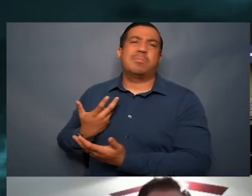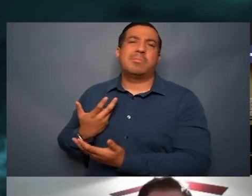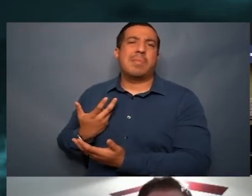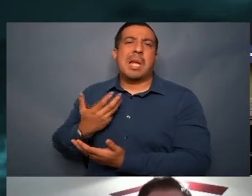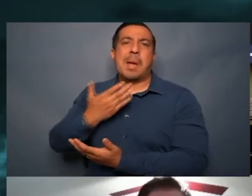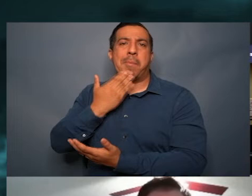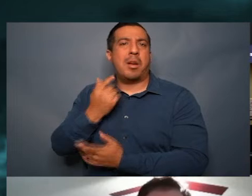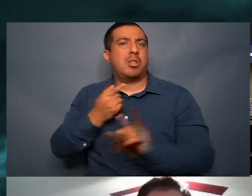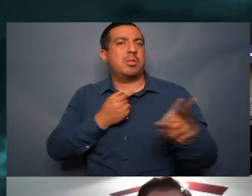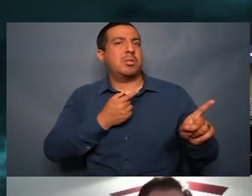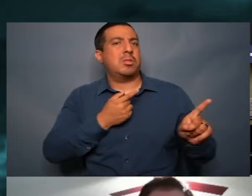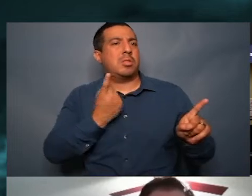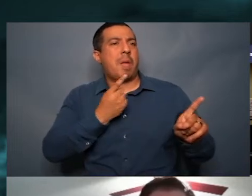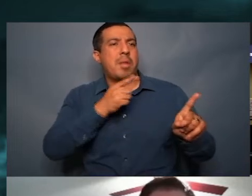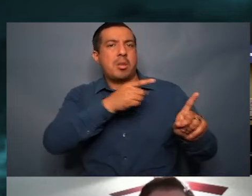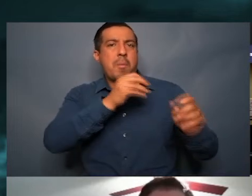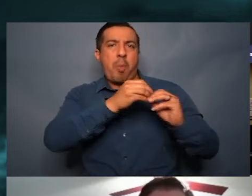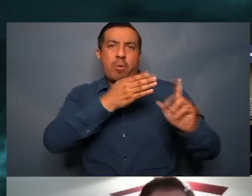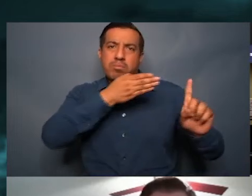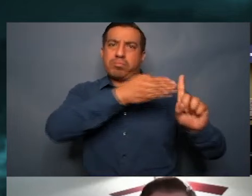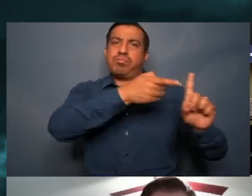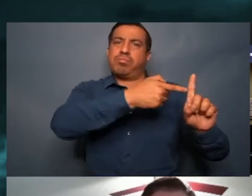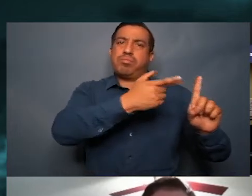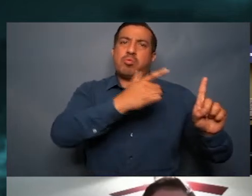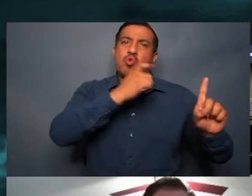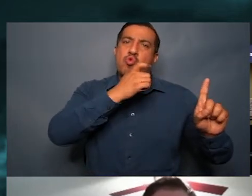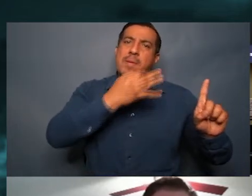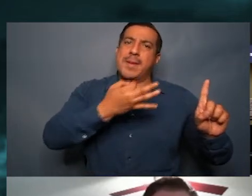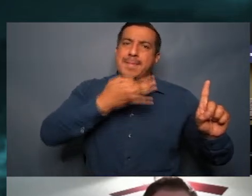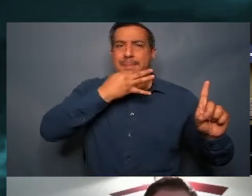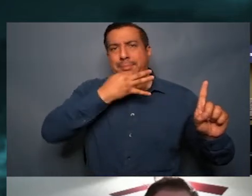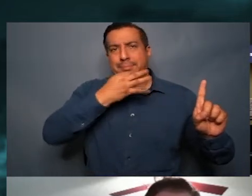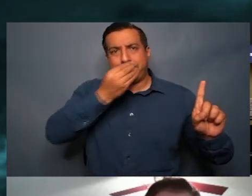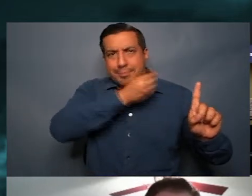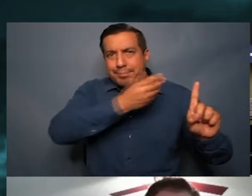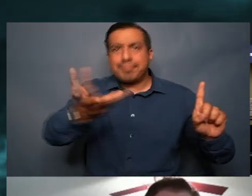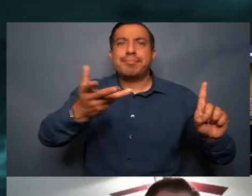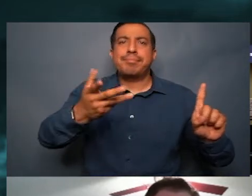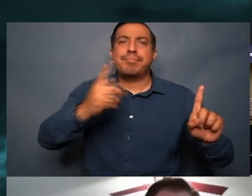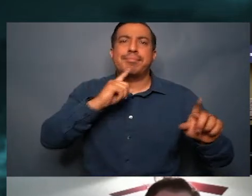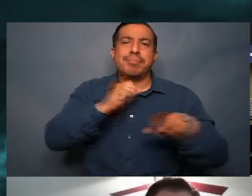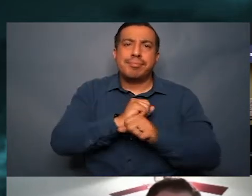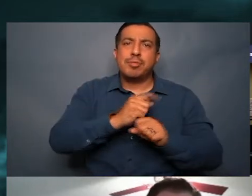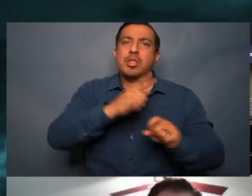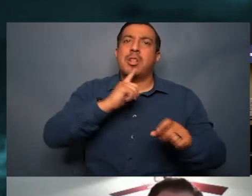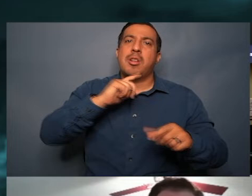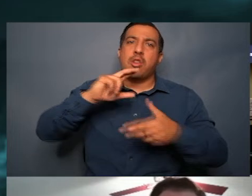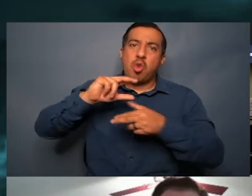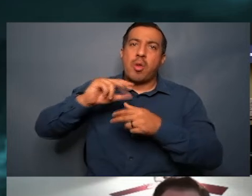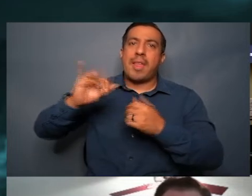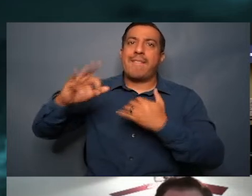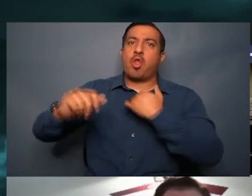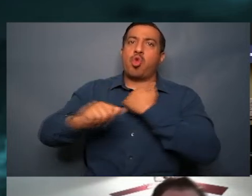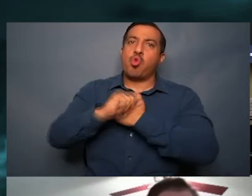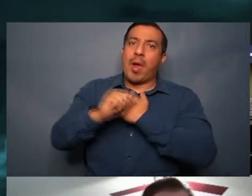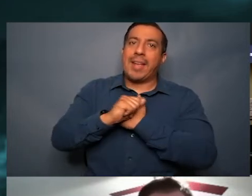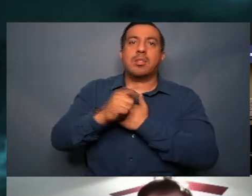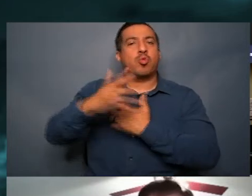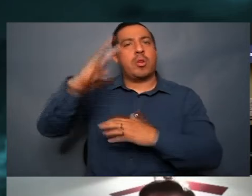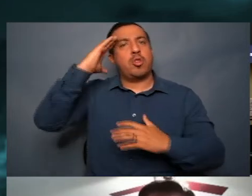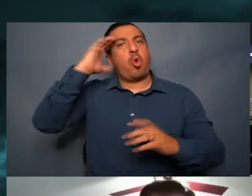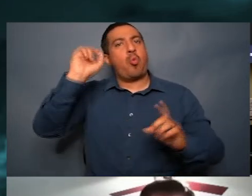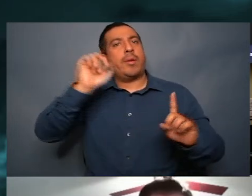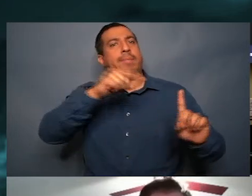a trusted source, especially when we're talking about the hurricane season and a hurricane threat, because it's a serious threat, as I know many of you know.